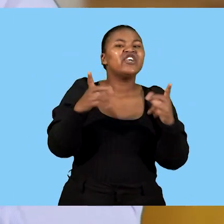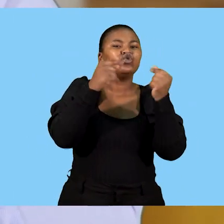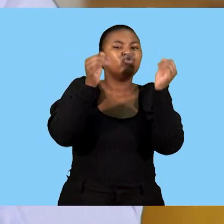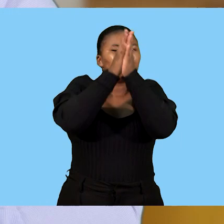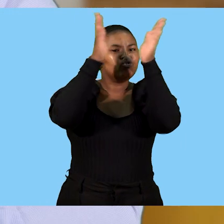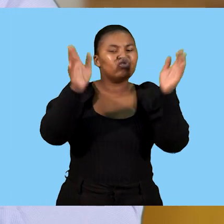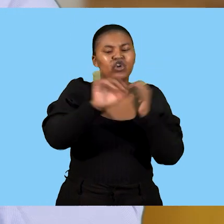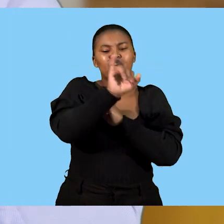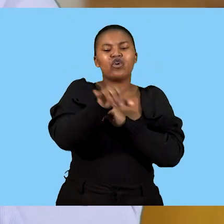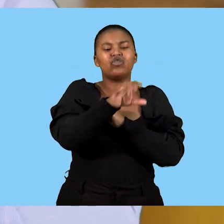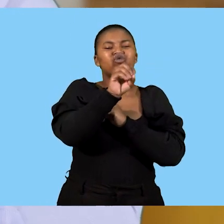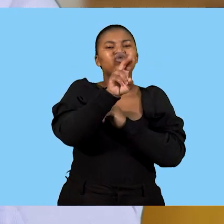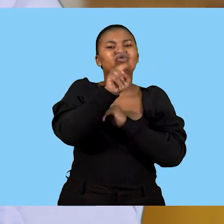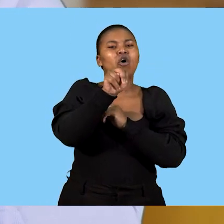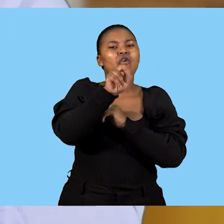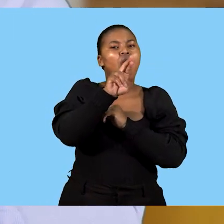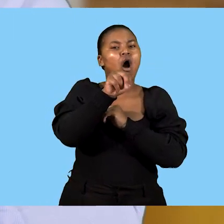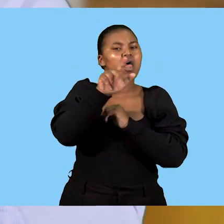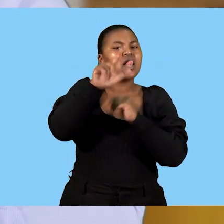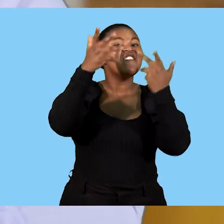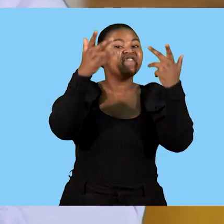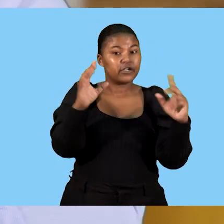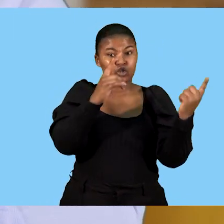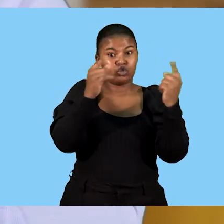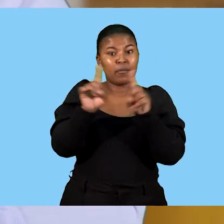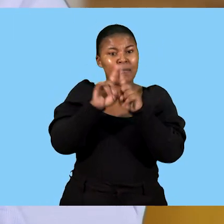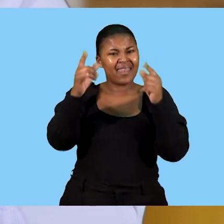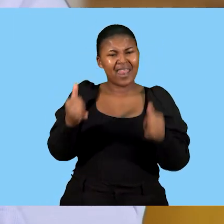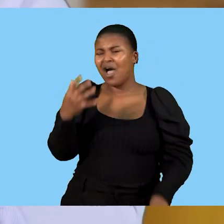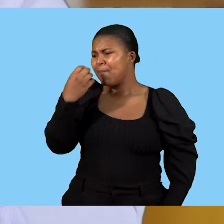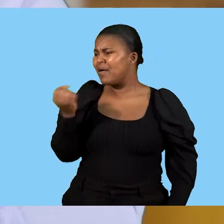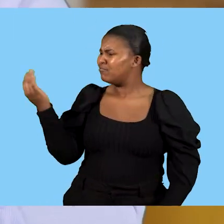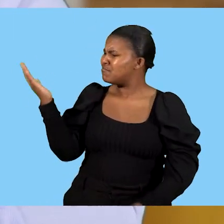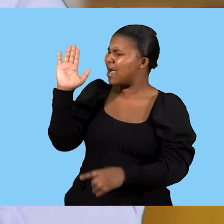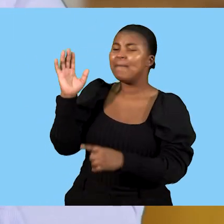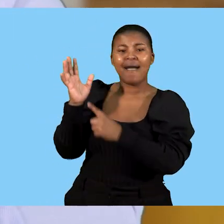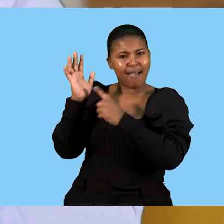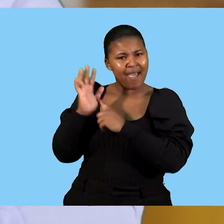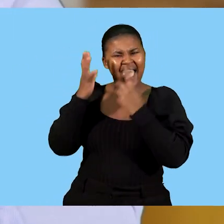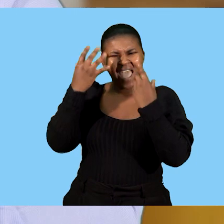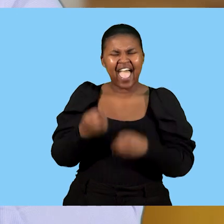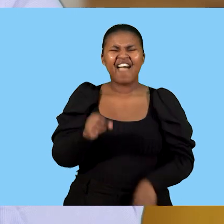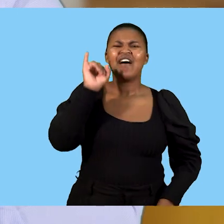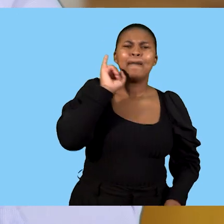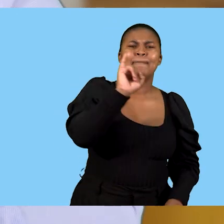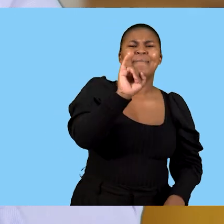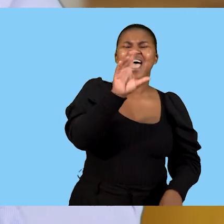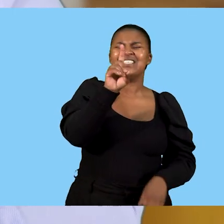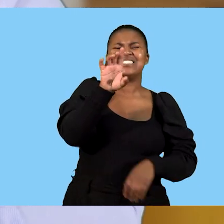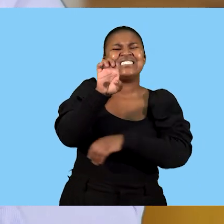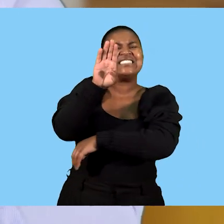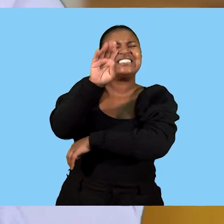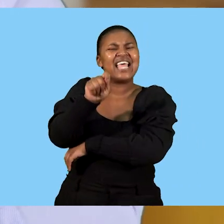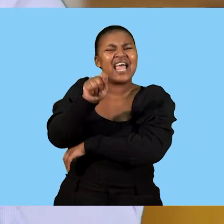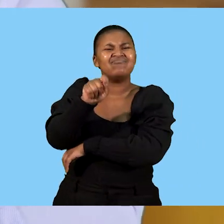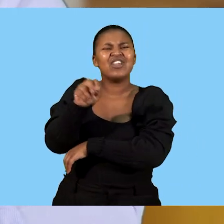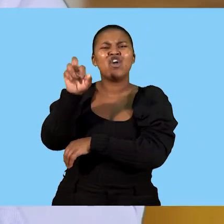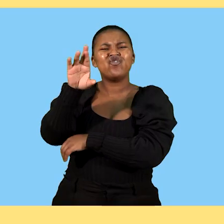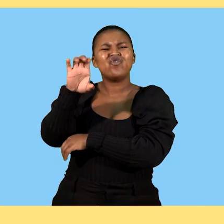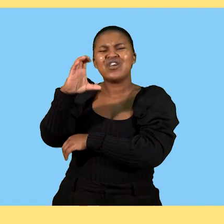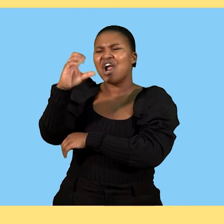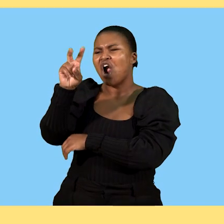general ledger together with the accounting equation. What I have here with me is bad debts recovered. What are these bad debts